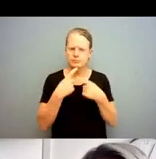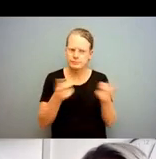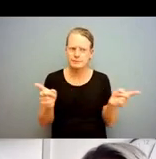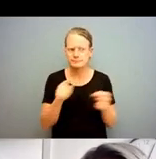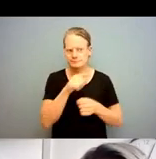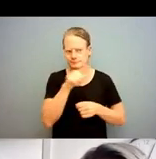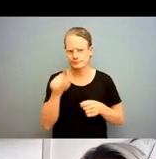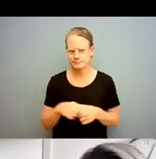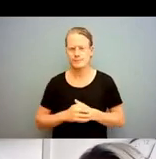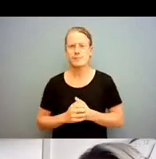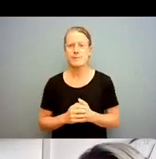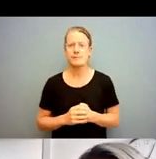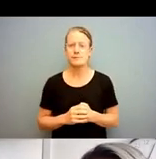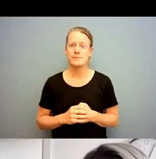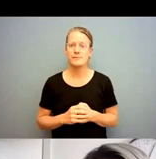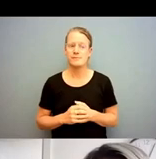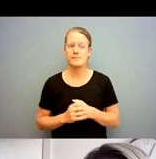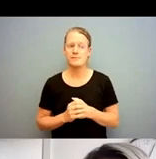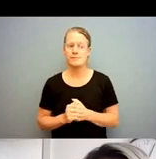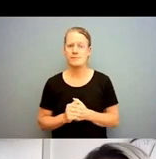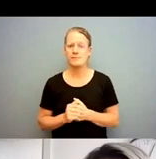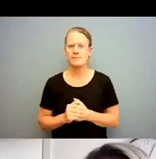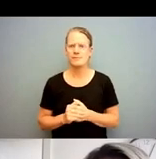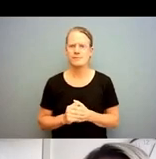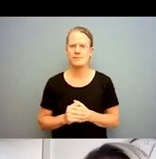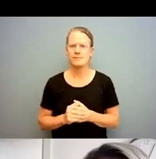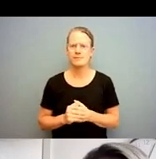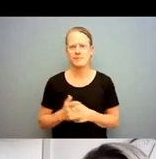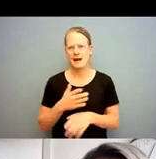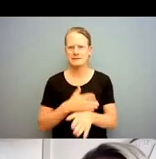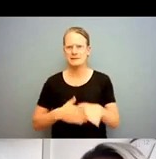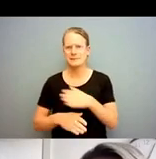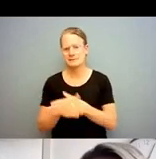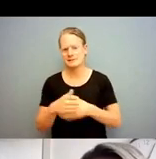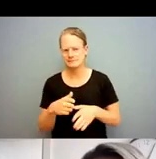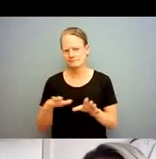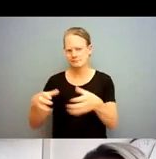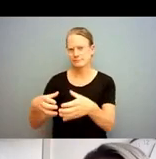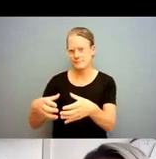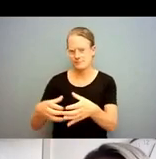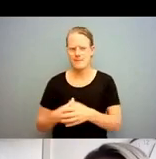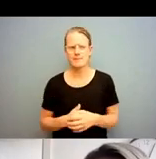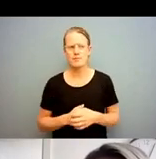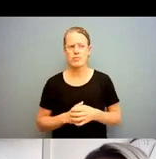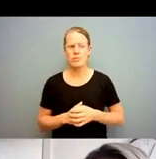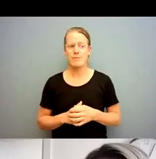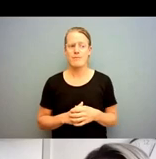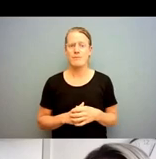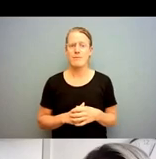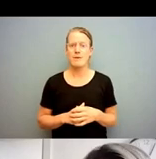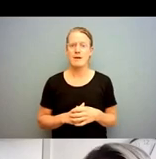spokesman and sign language due to education and COVID, and